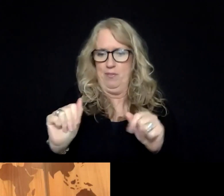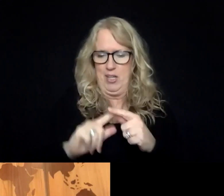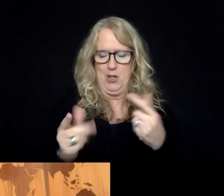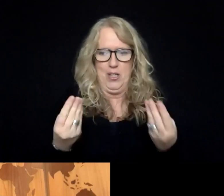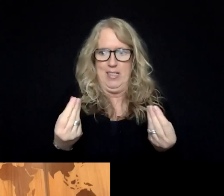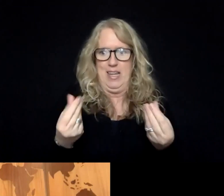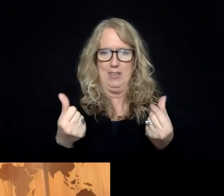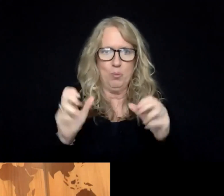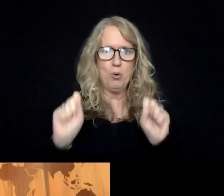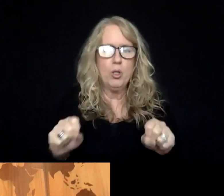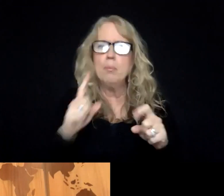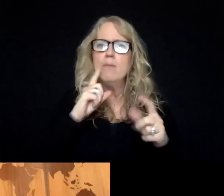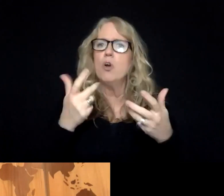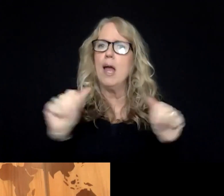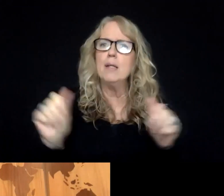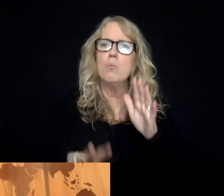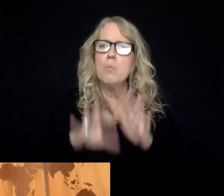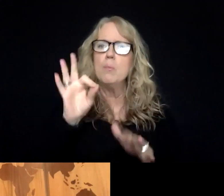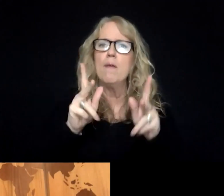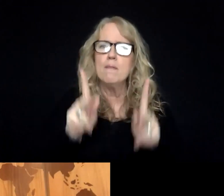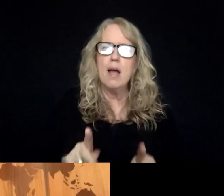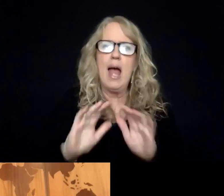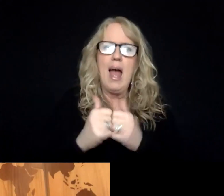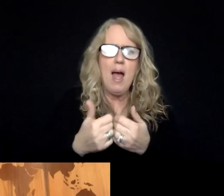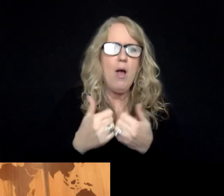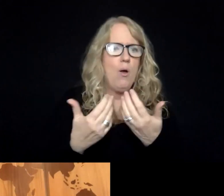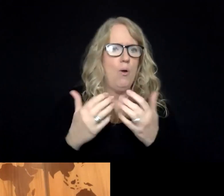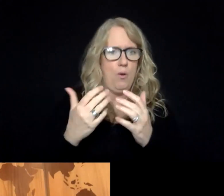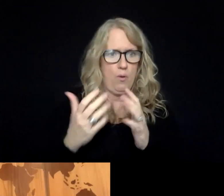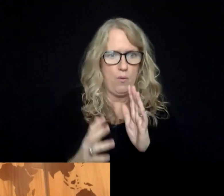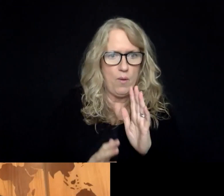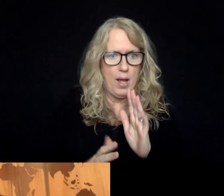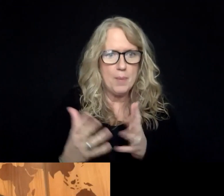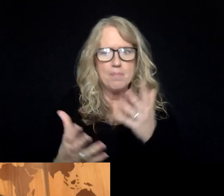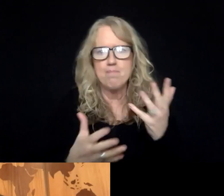But I think for anyone finding ways of,